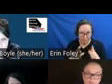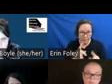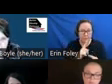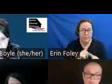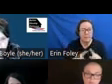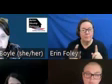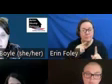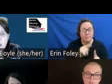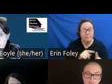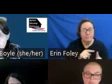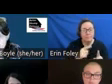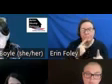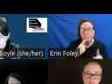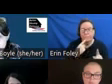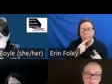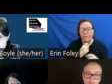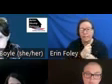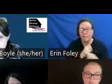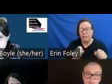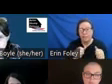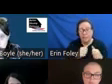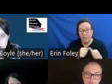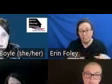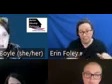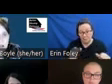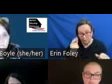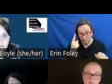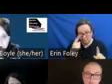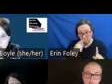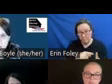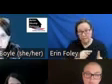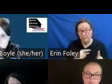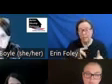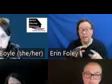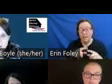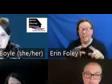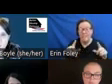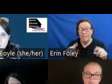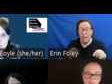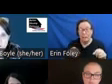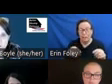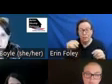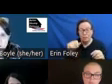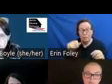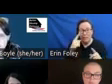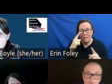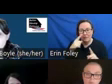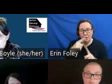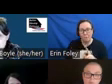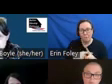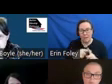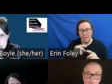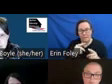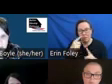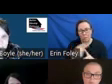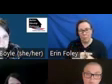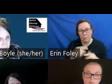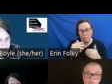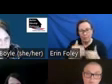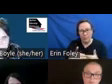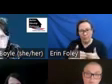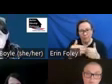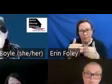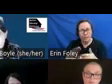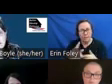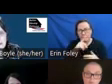here is that I said security deposit. A voucher pays for this month's rent. It does not pay